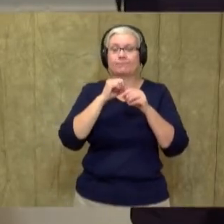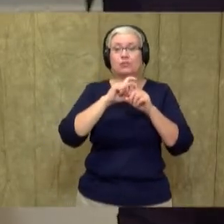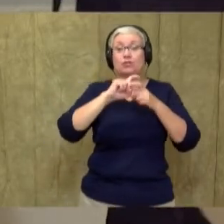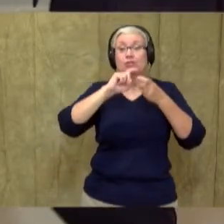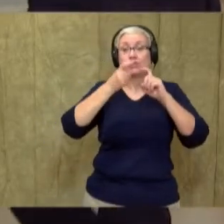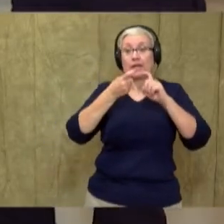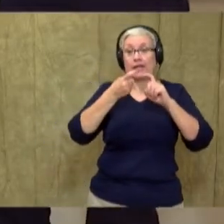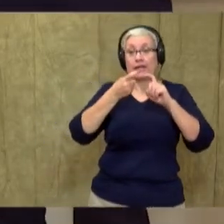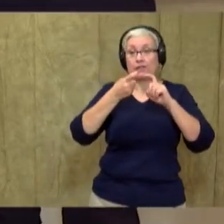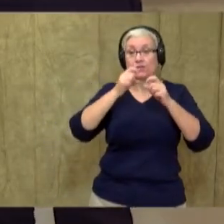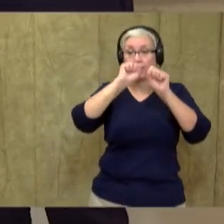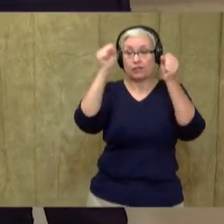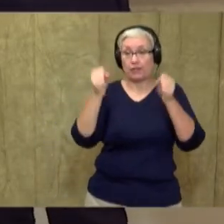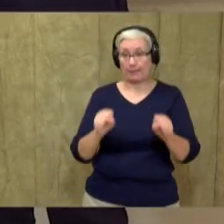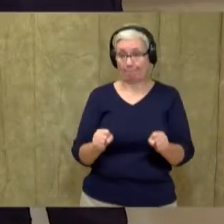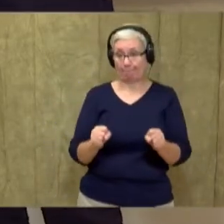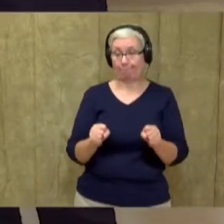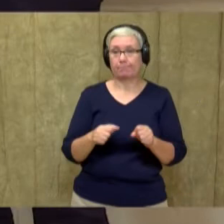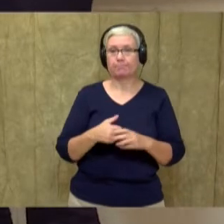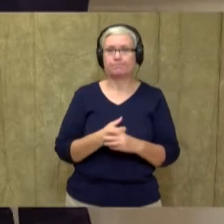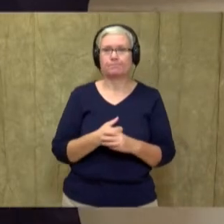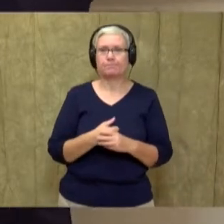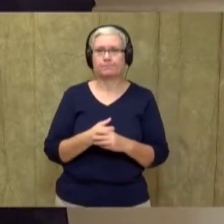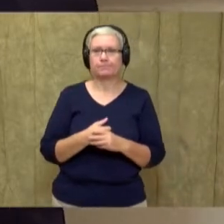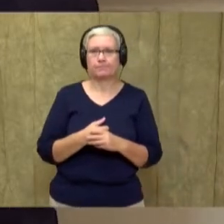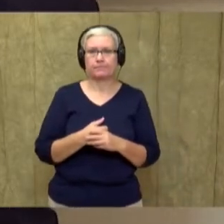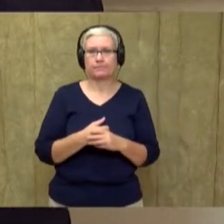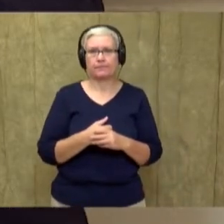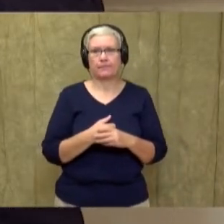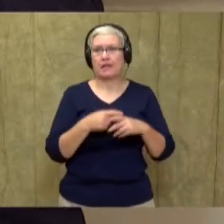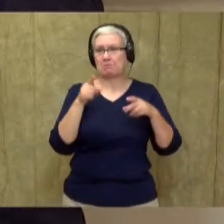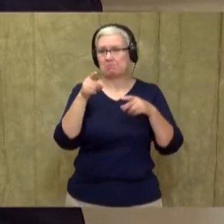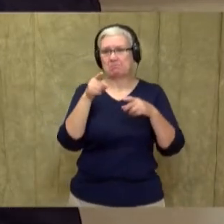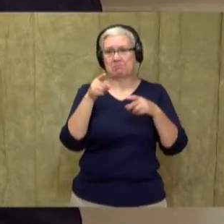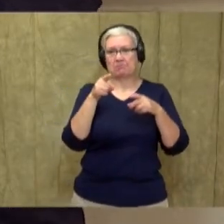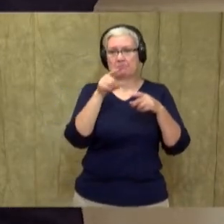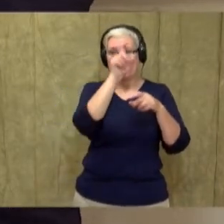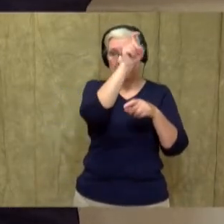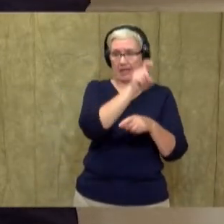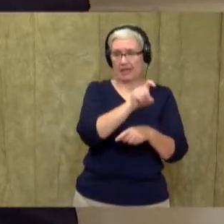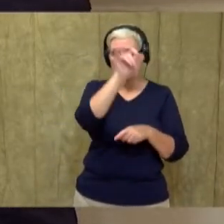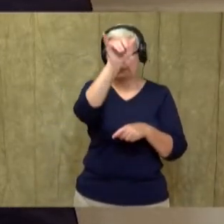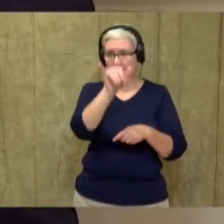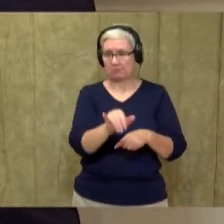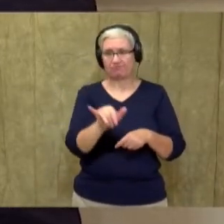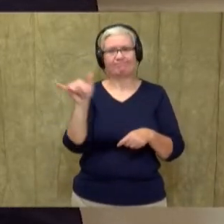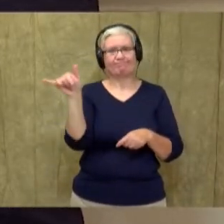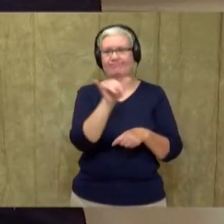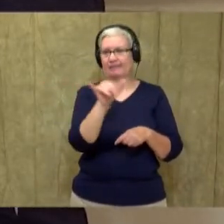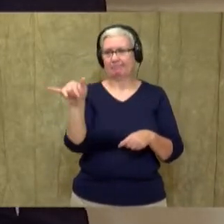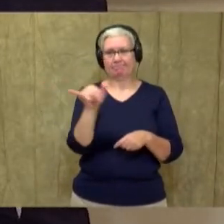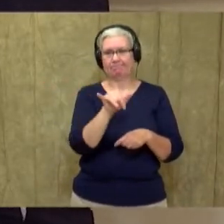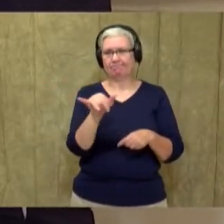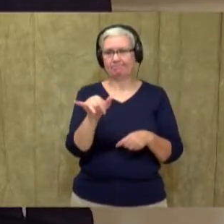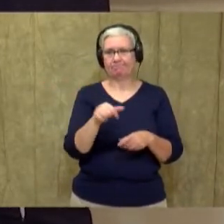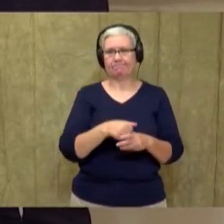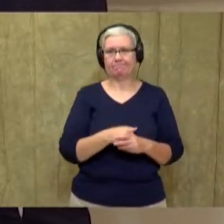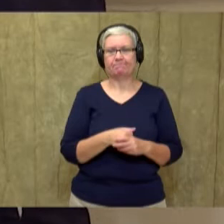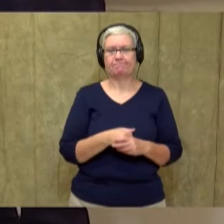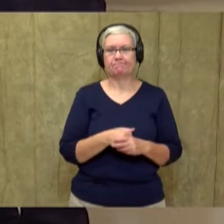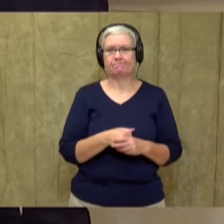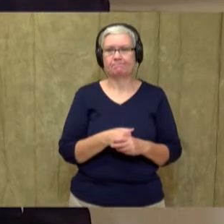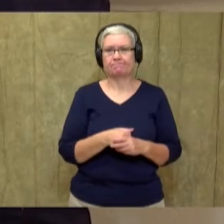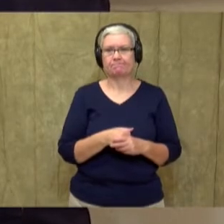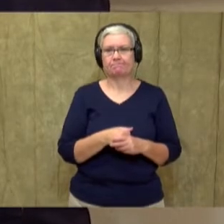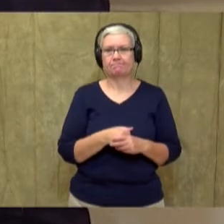squared, let's look at the outputs in our table. My inputs still stay the exact same. I've got -2, -1, 0, 1, and 2.